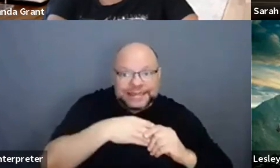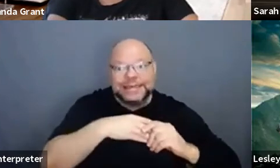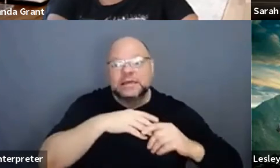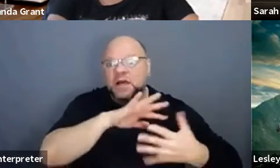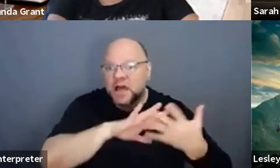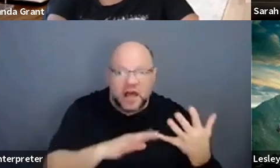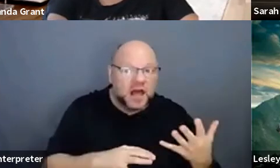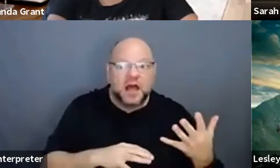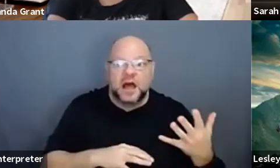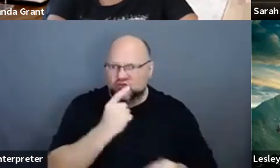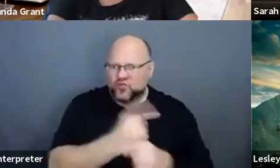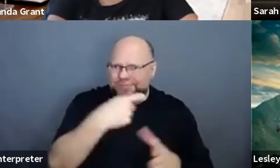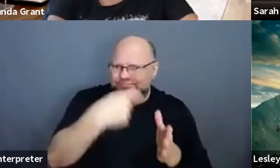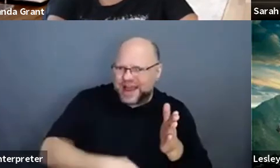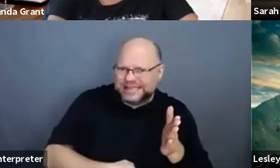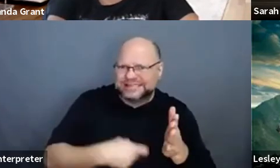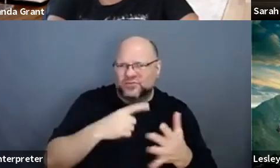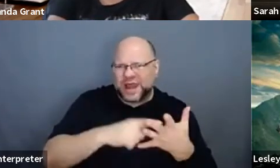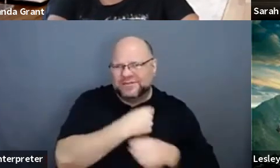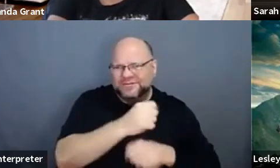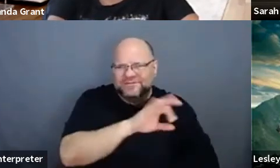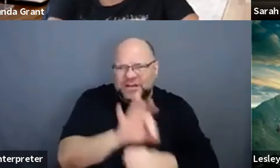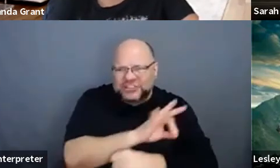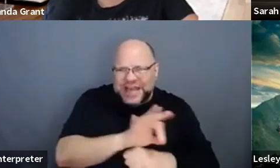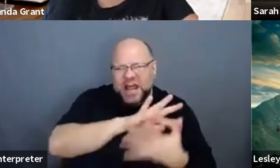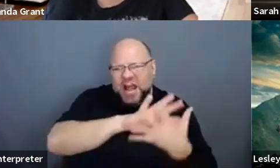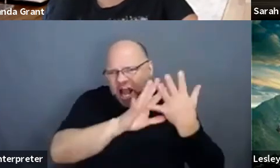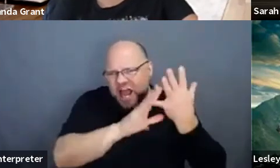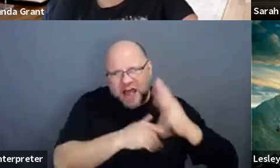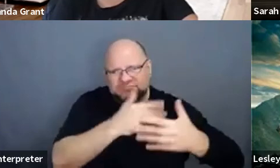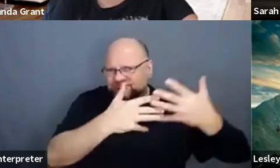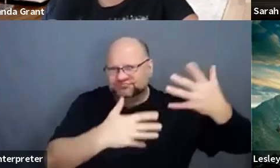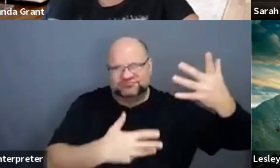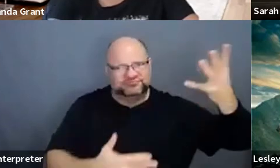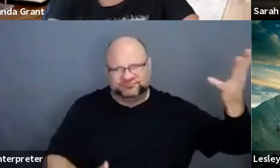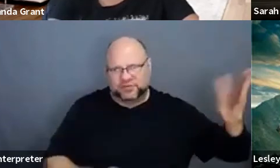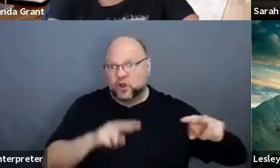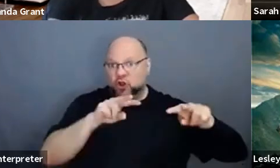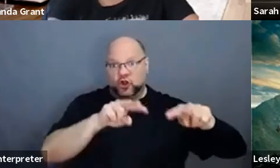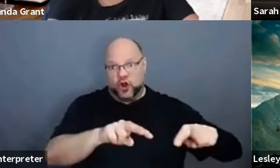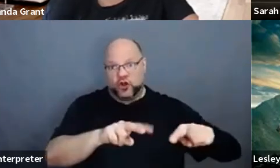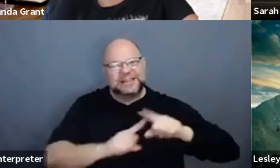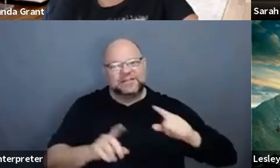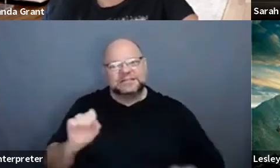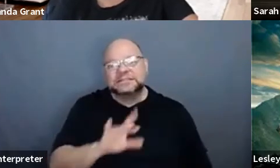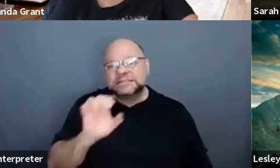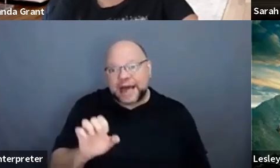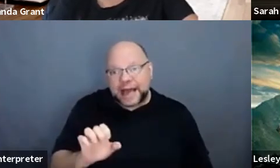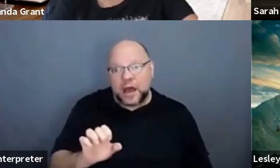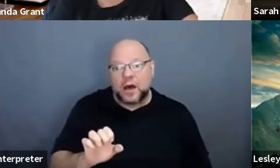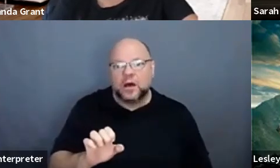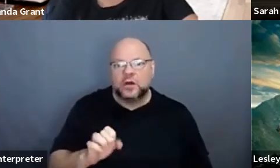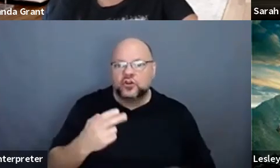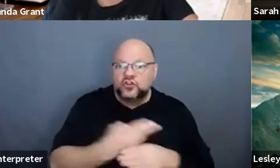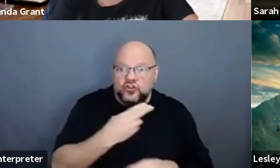the right price point, for the right amount of functionality, et cetera, and looking at also the styling, the interface of